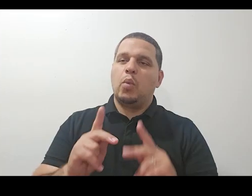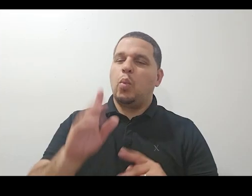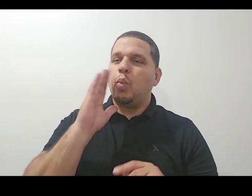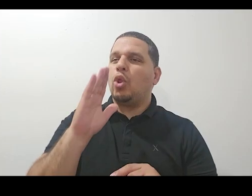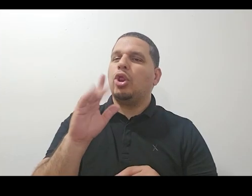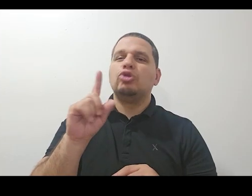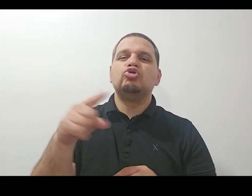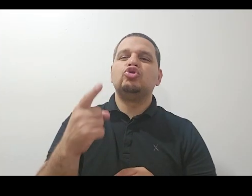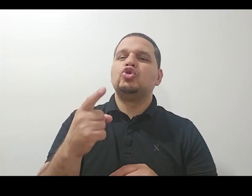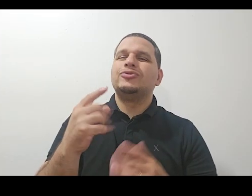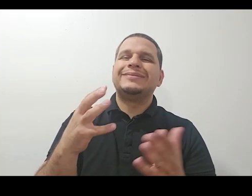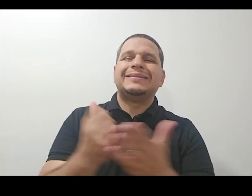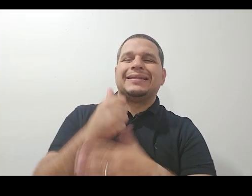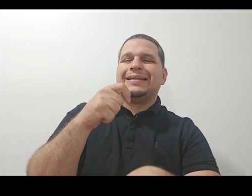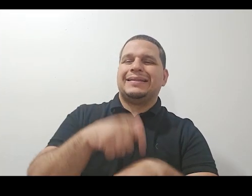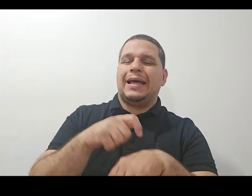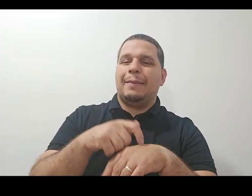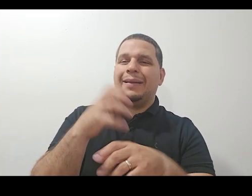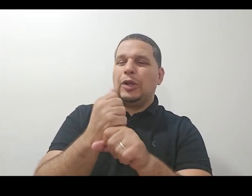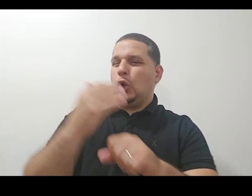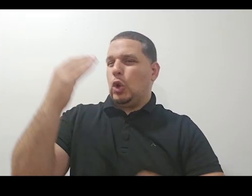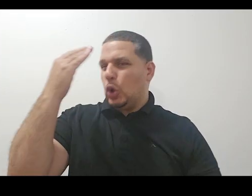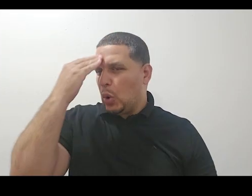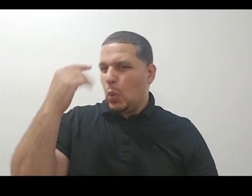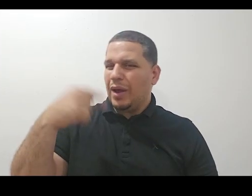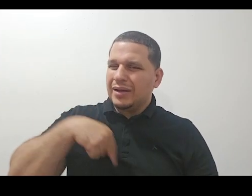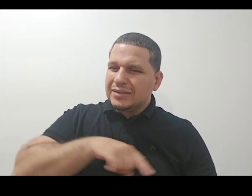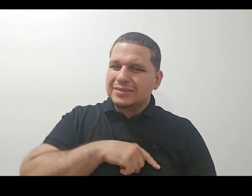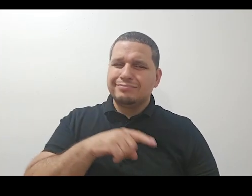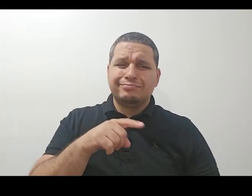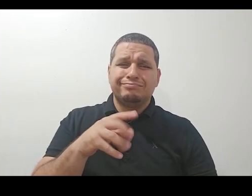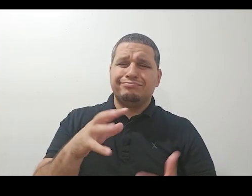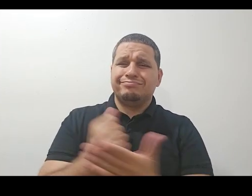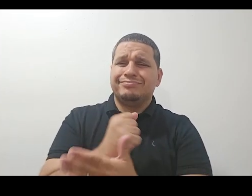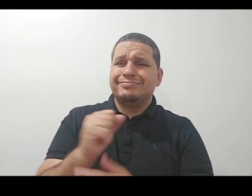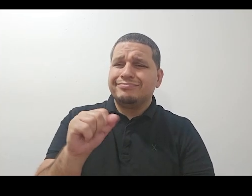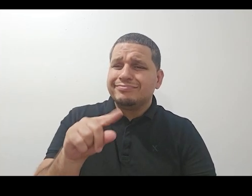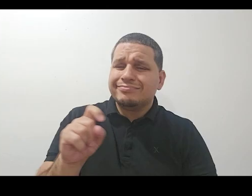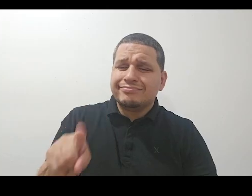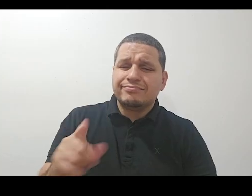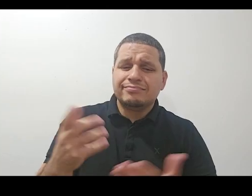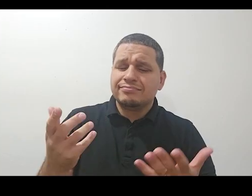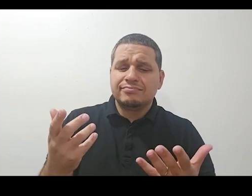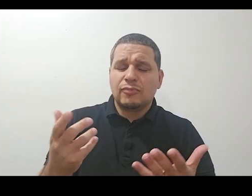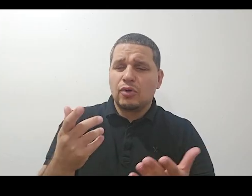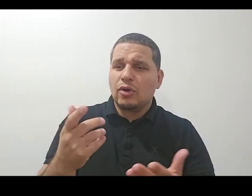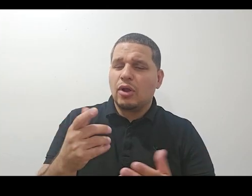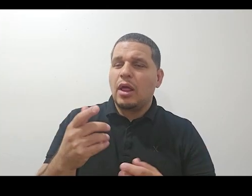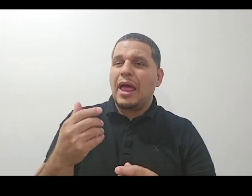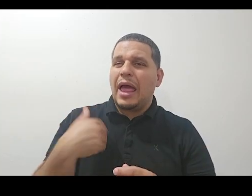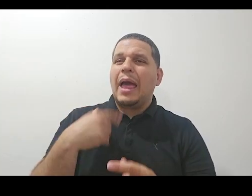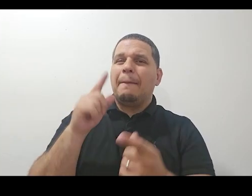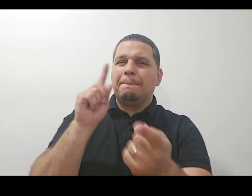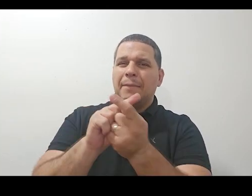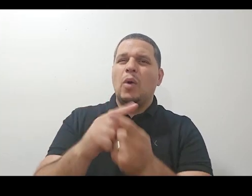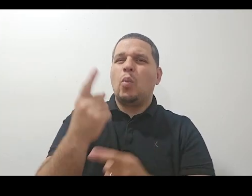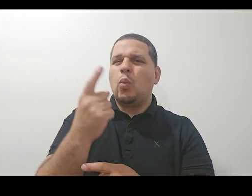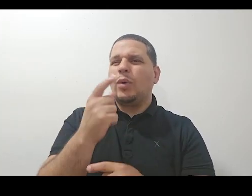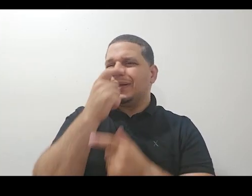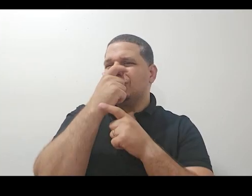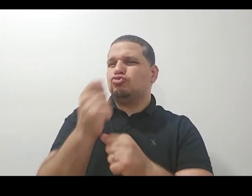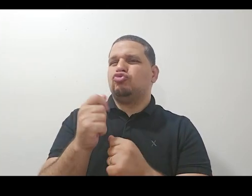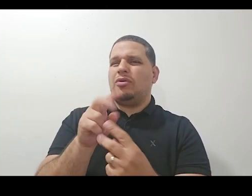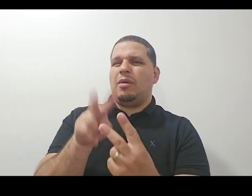just take the time, get to know us, stop and ask some questions. You know our names. Because I met a